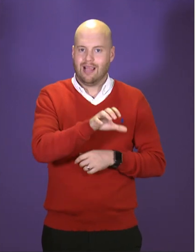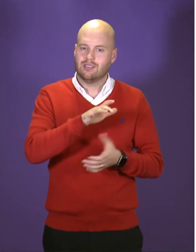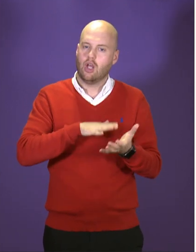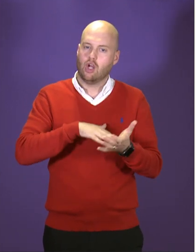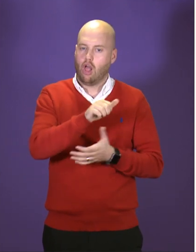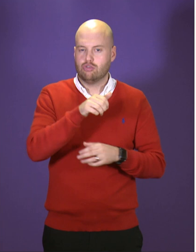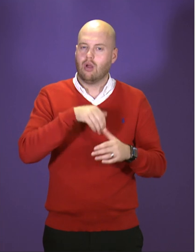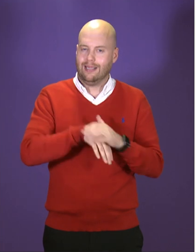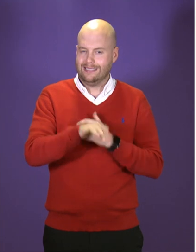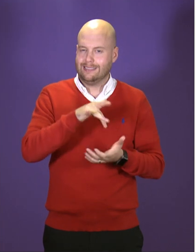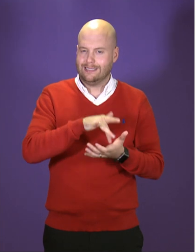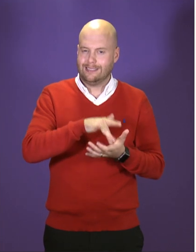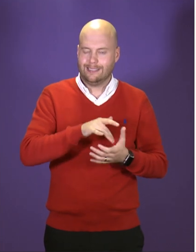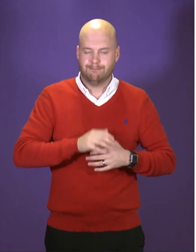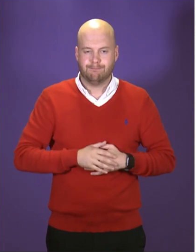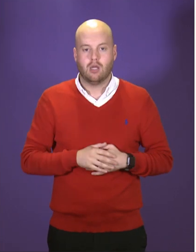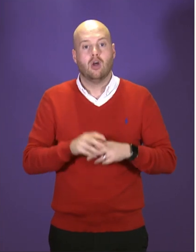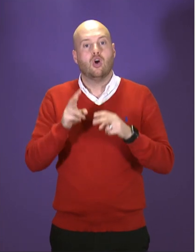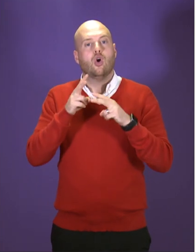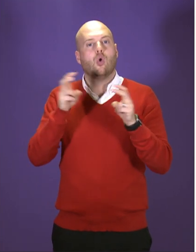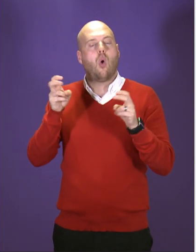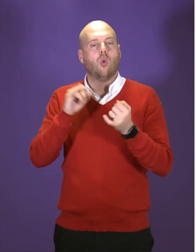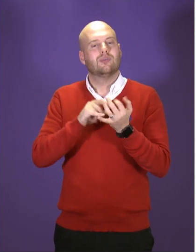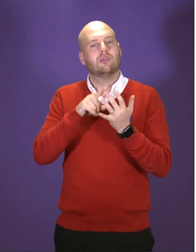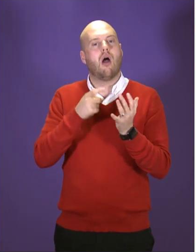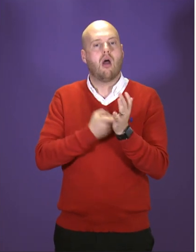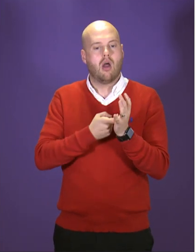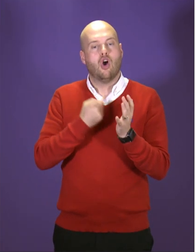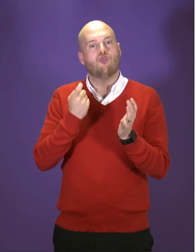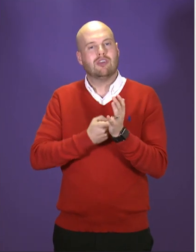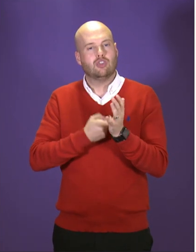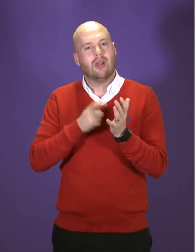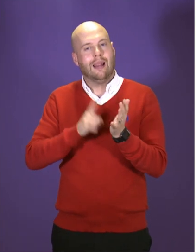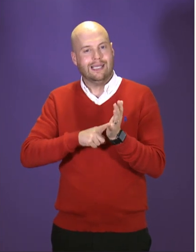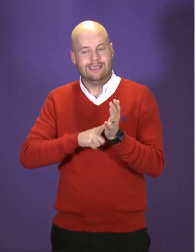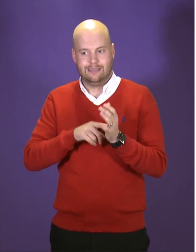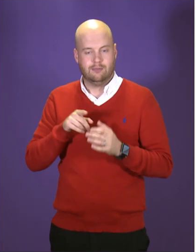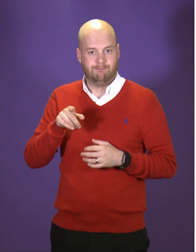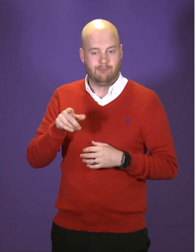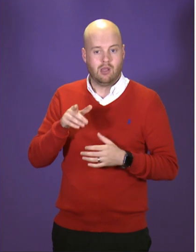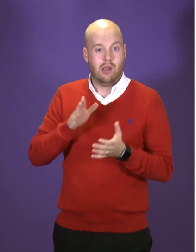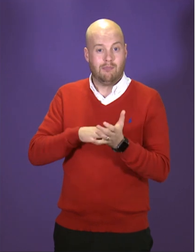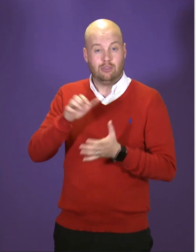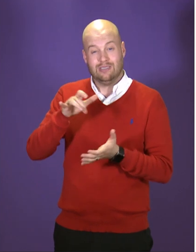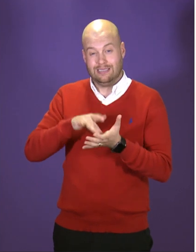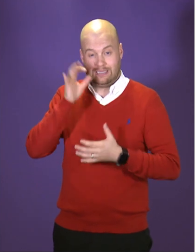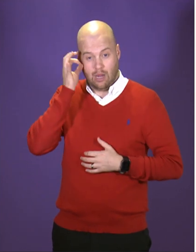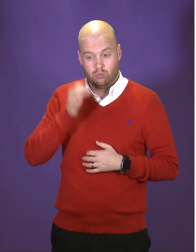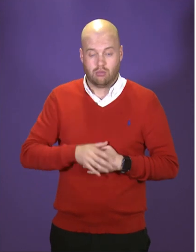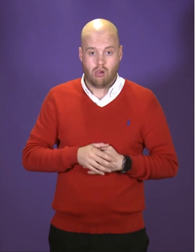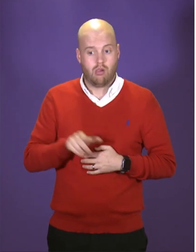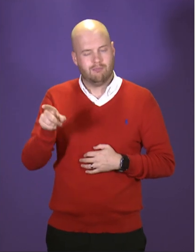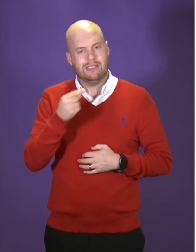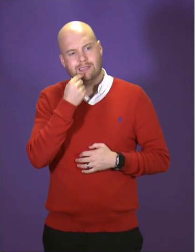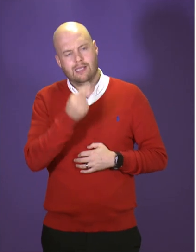To quote Sir Richard Leese in Manchester, who I worked for a long time as leader of Manchester City Councils, he said, "Tell